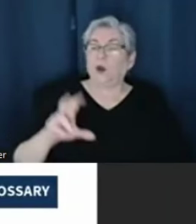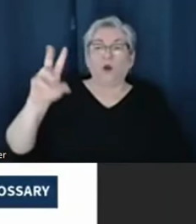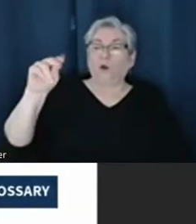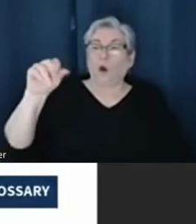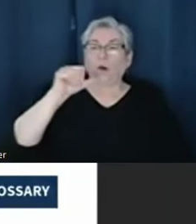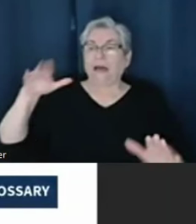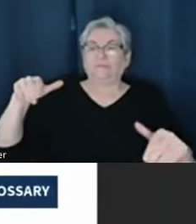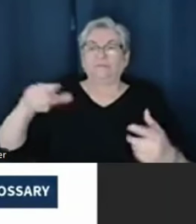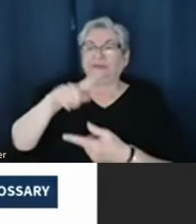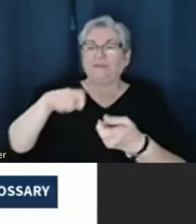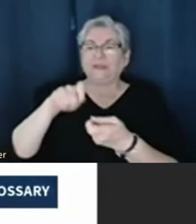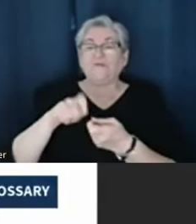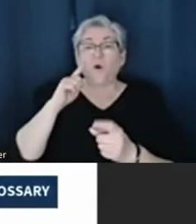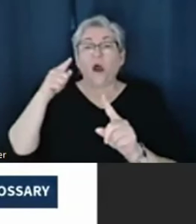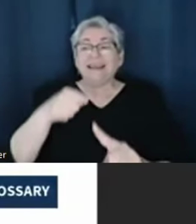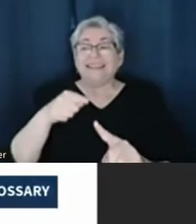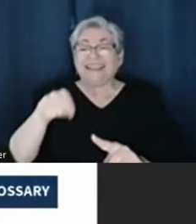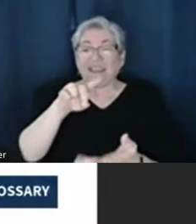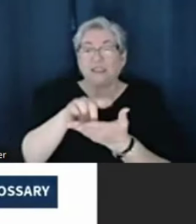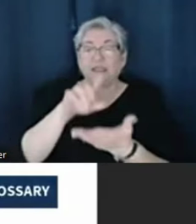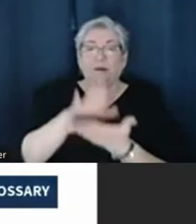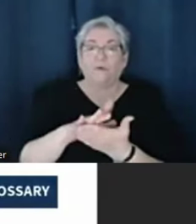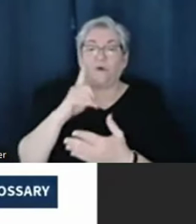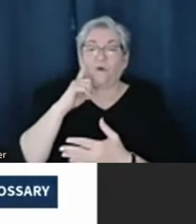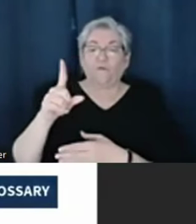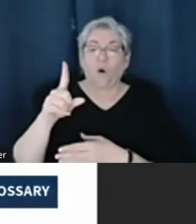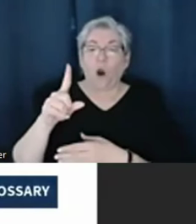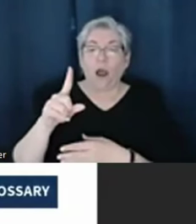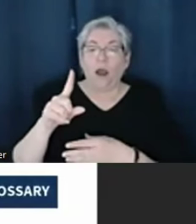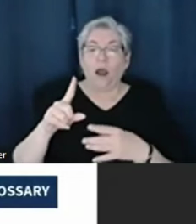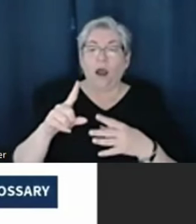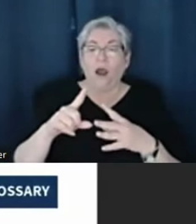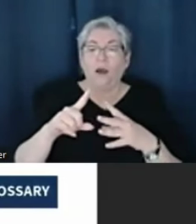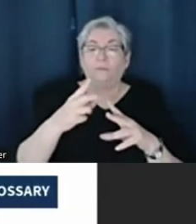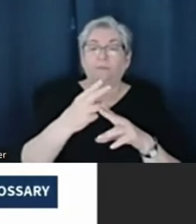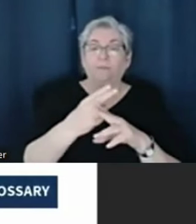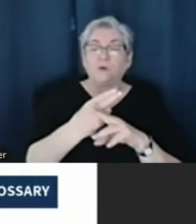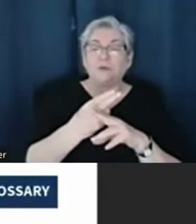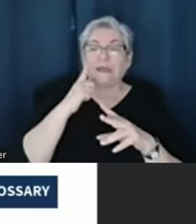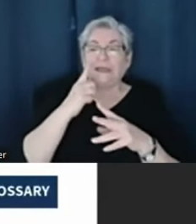was targeted specifically at the application of the interface between